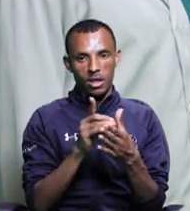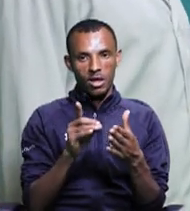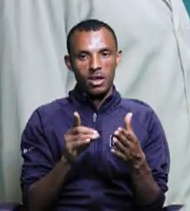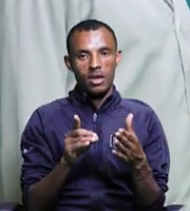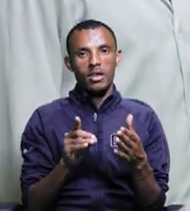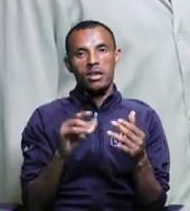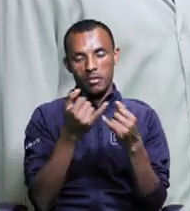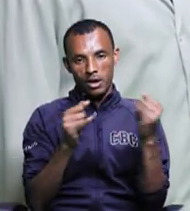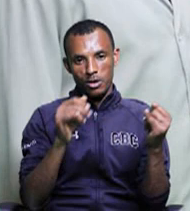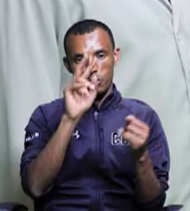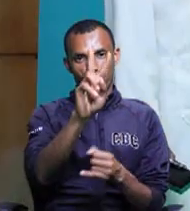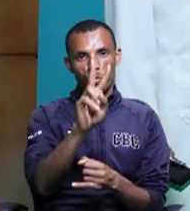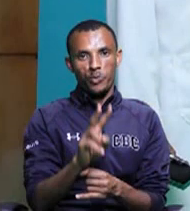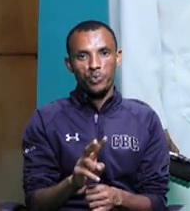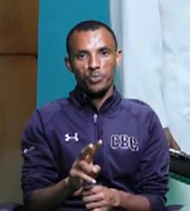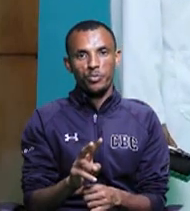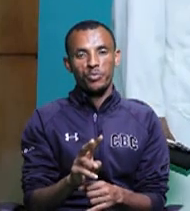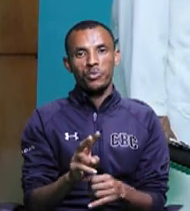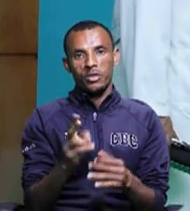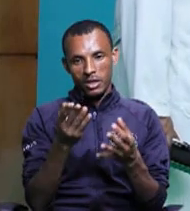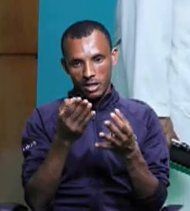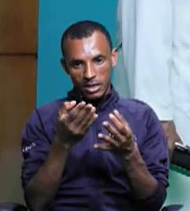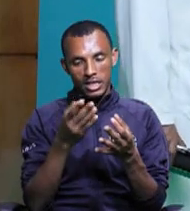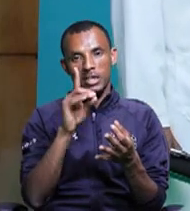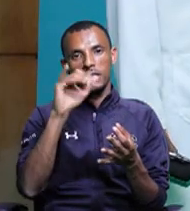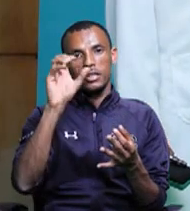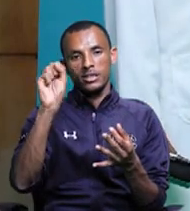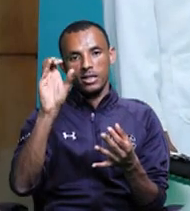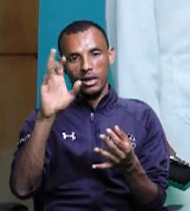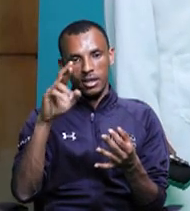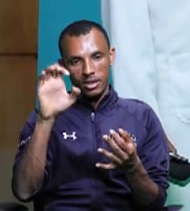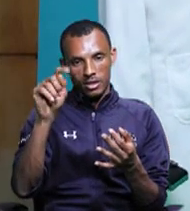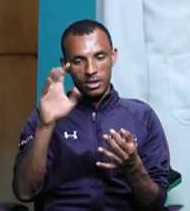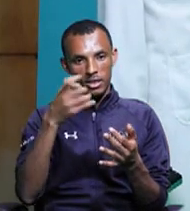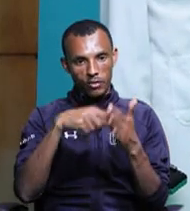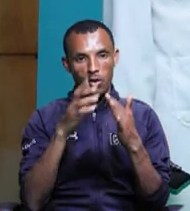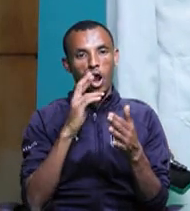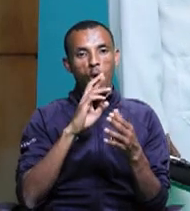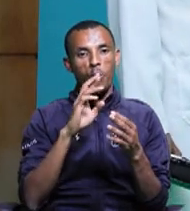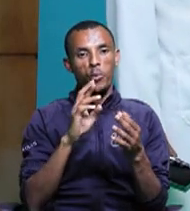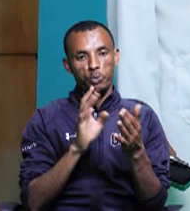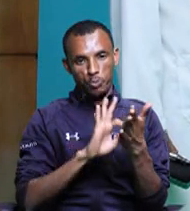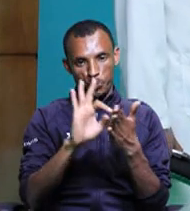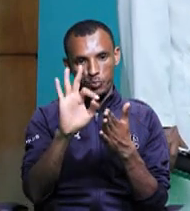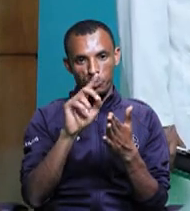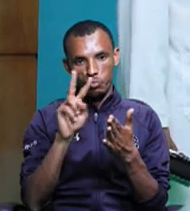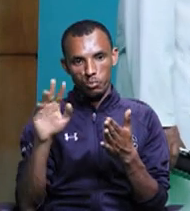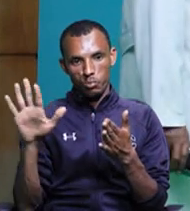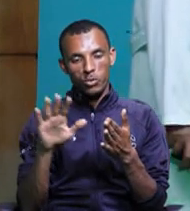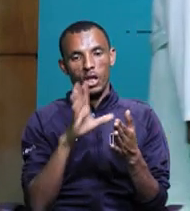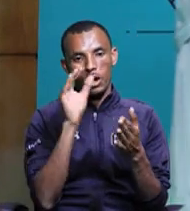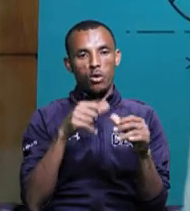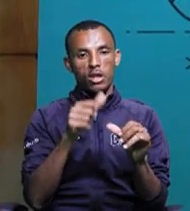again, can be divided into two as discrete, where the results or values are whole numbers, and